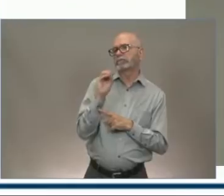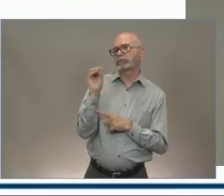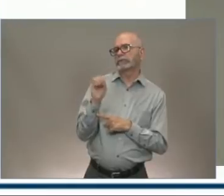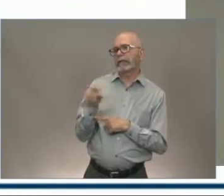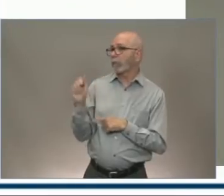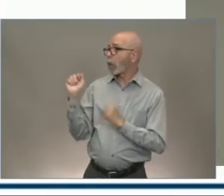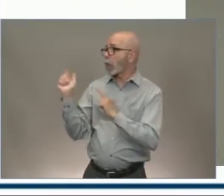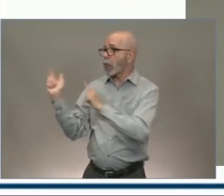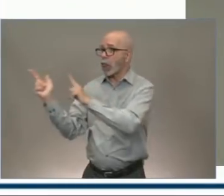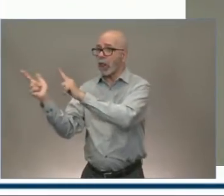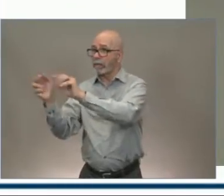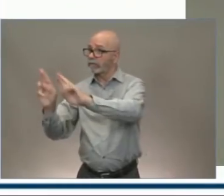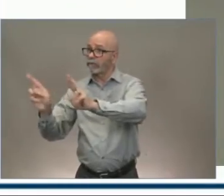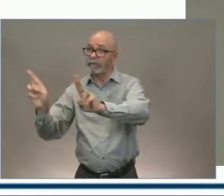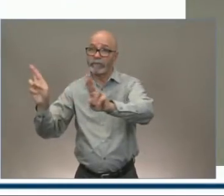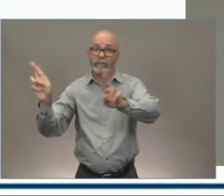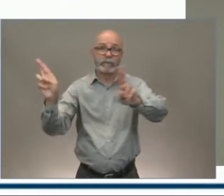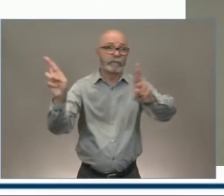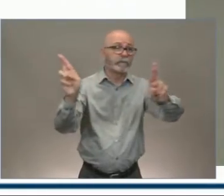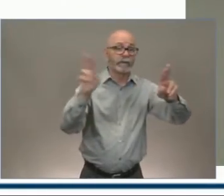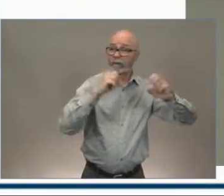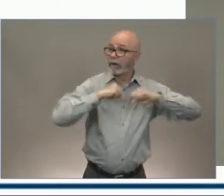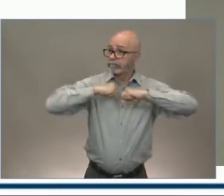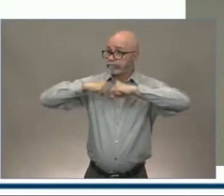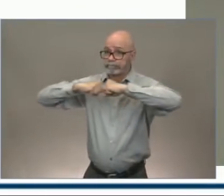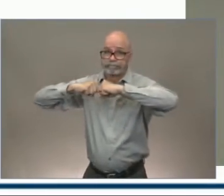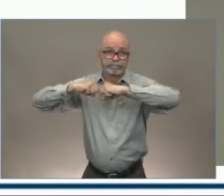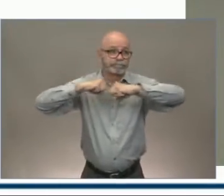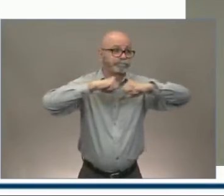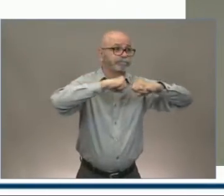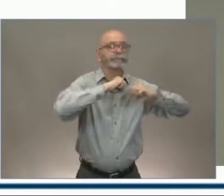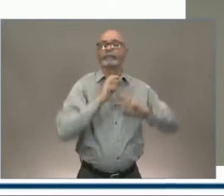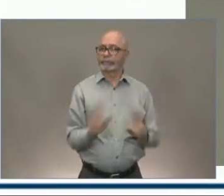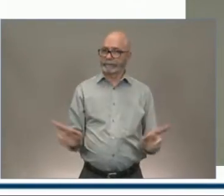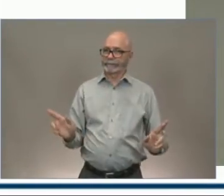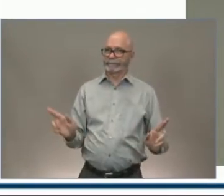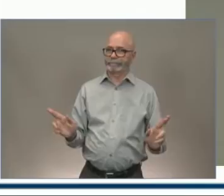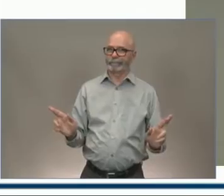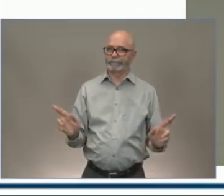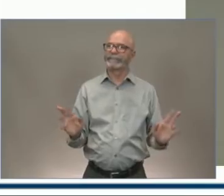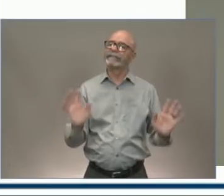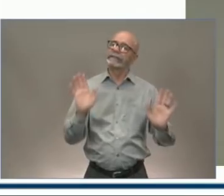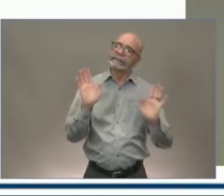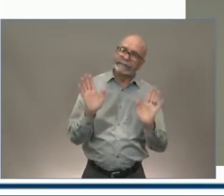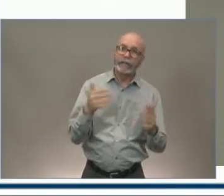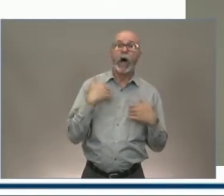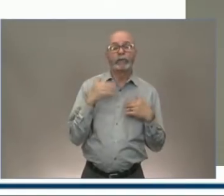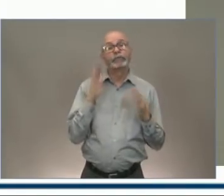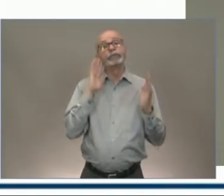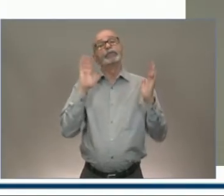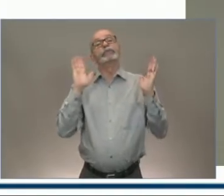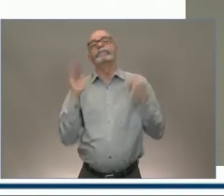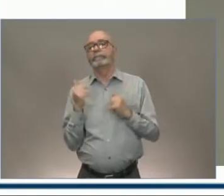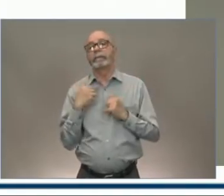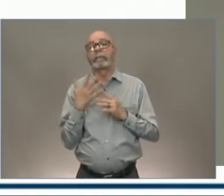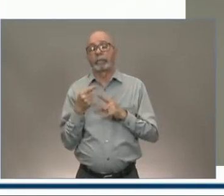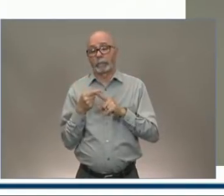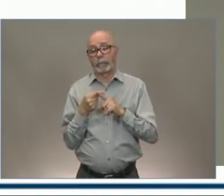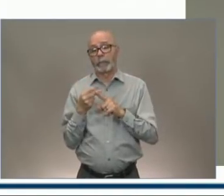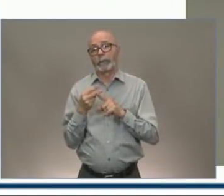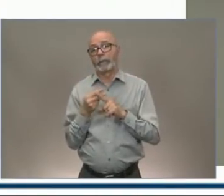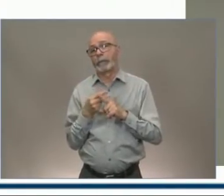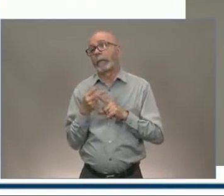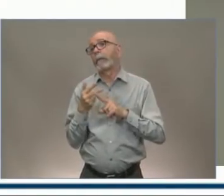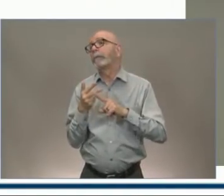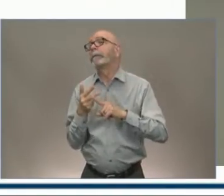immune, even with the first dose. All those factors together give me hope that if we get through the next couple of months,